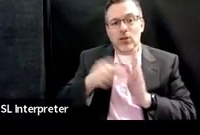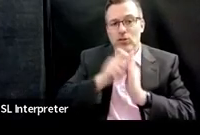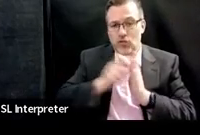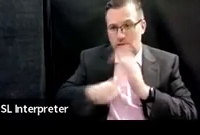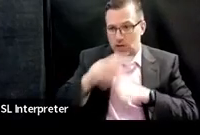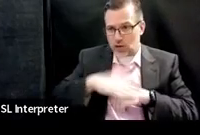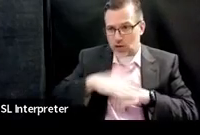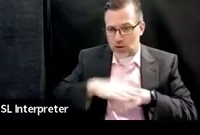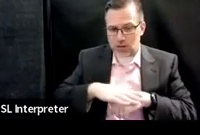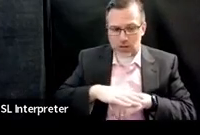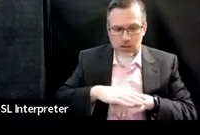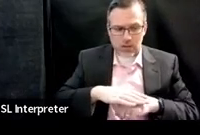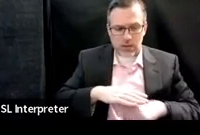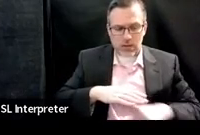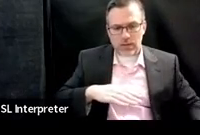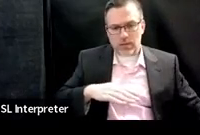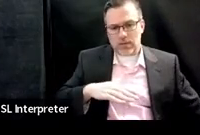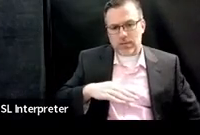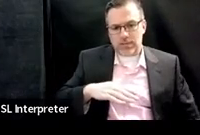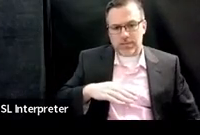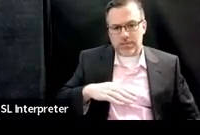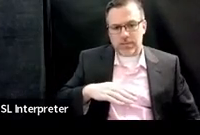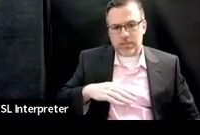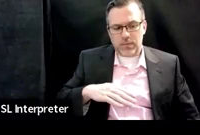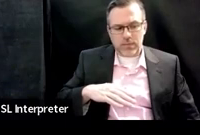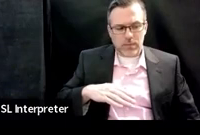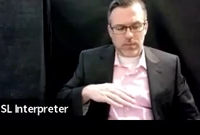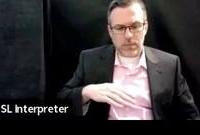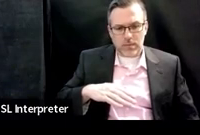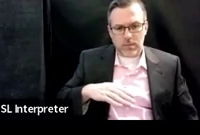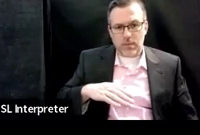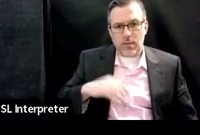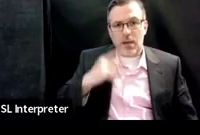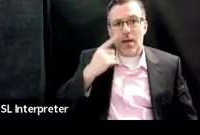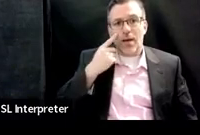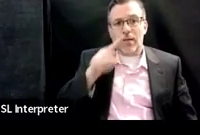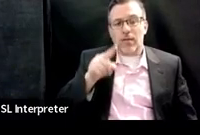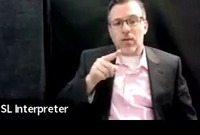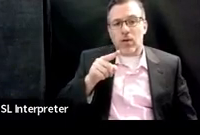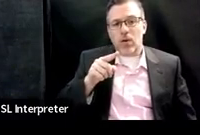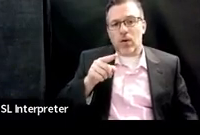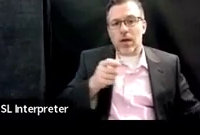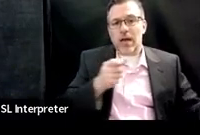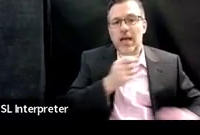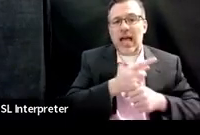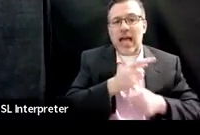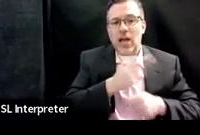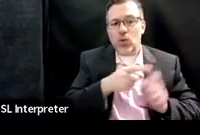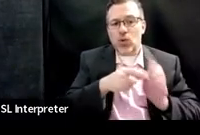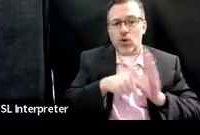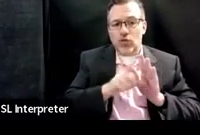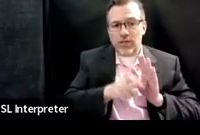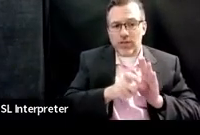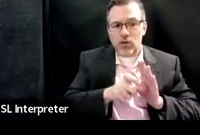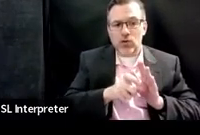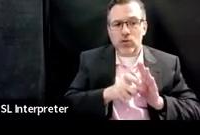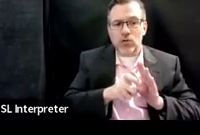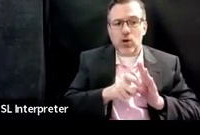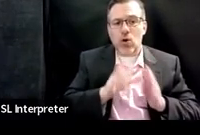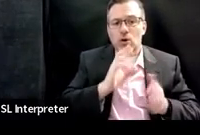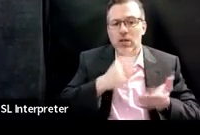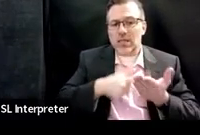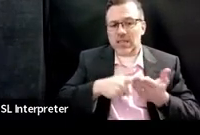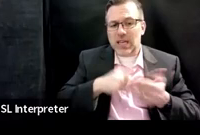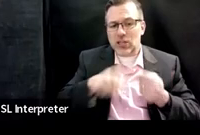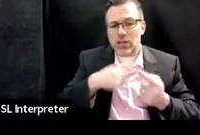where you're talking about that data about the child for those annual reviews or that initial placement into special education. And